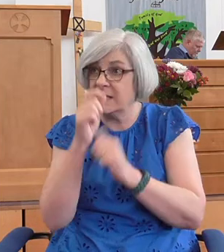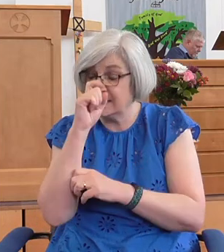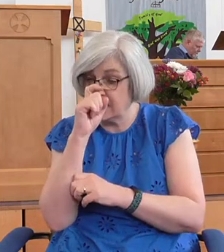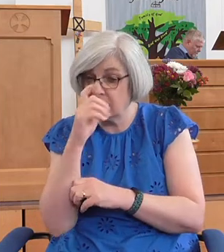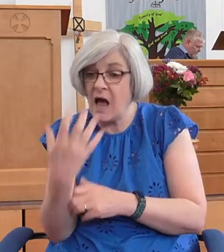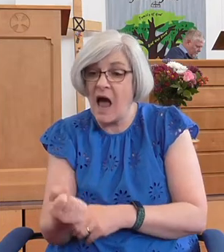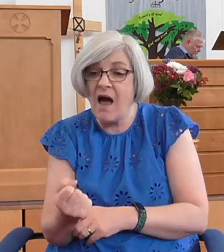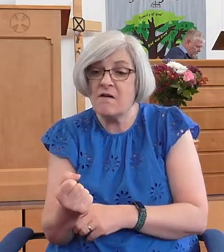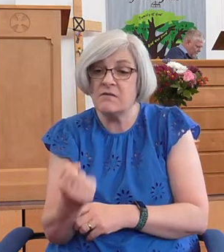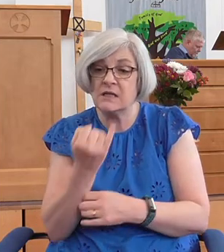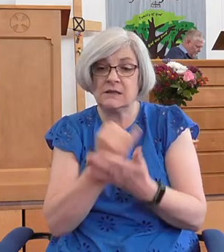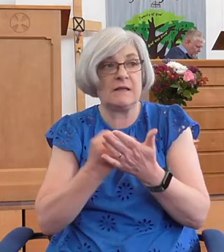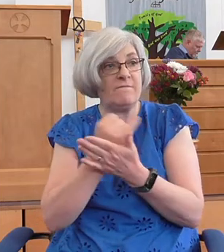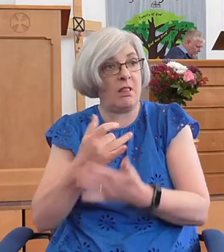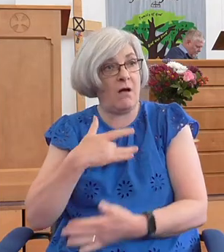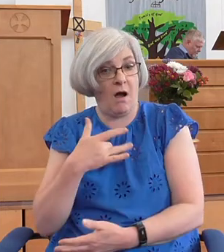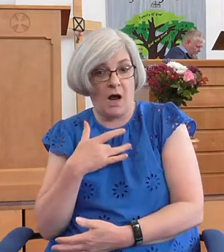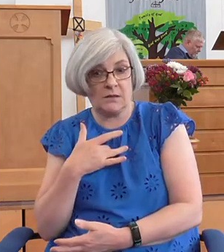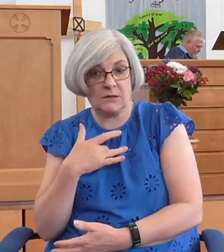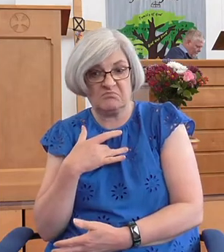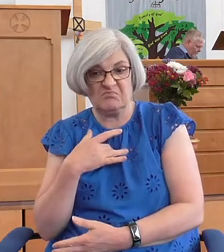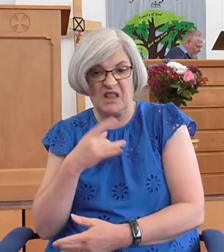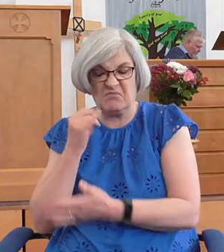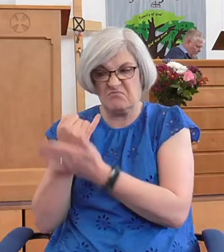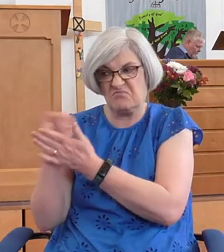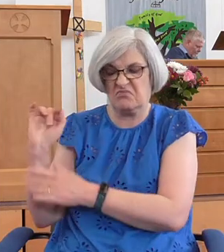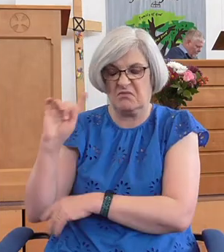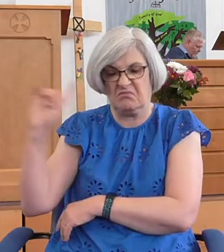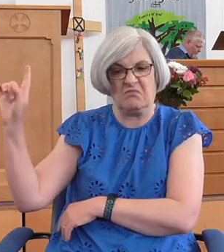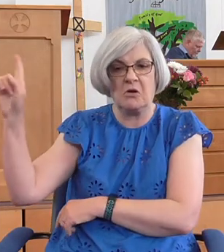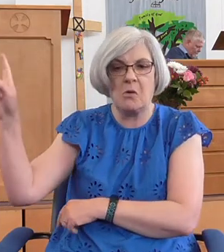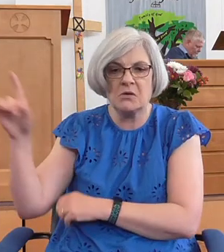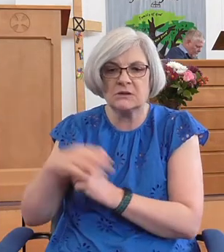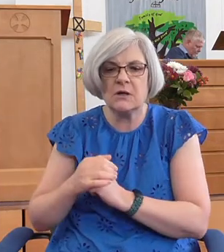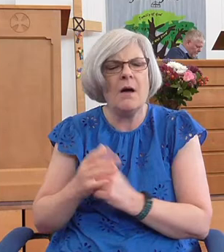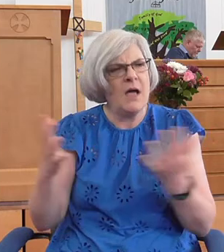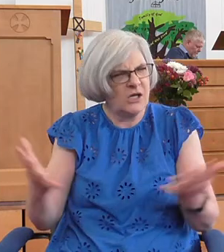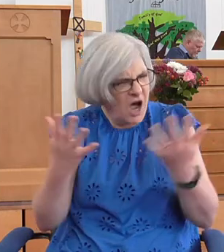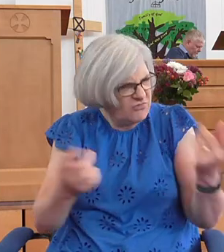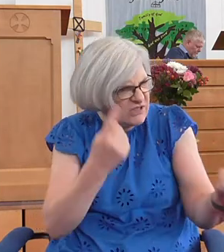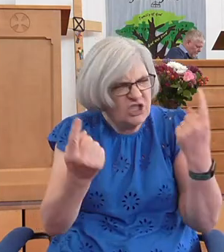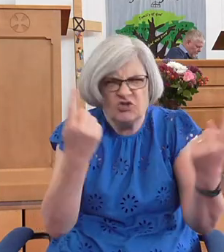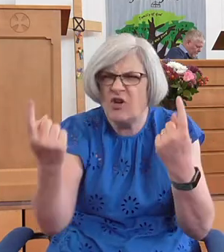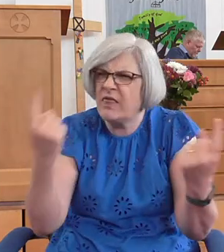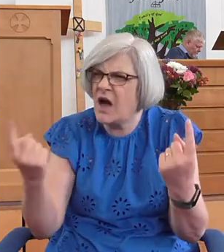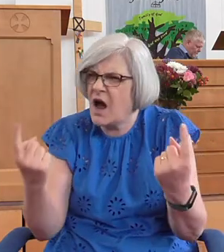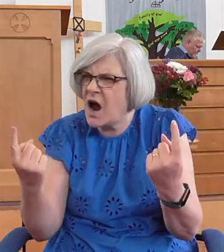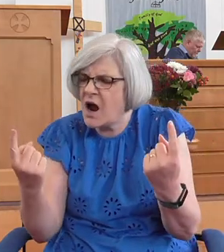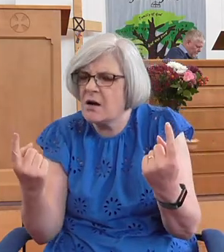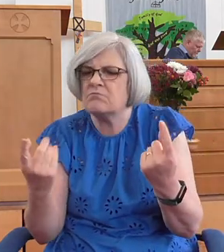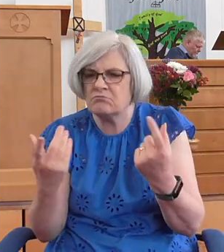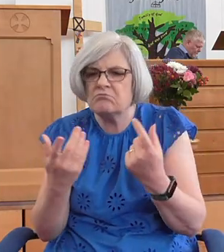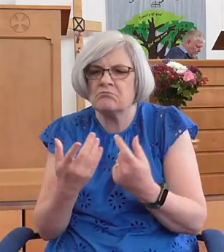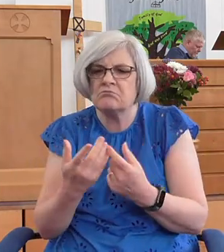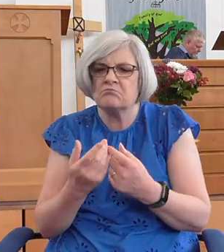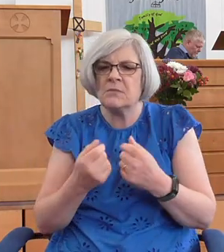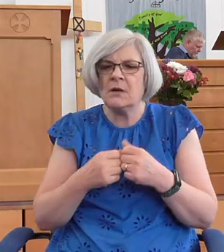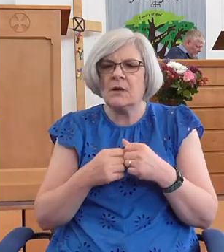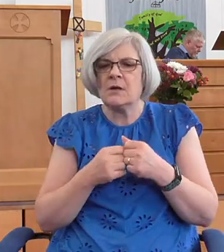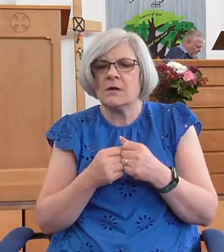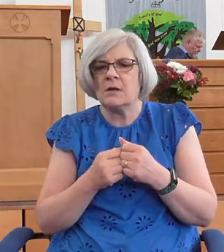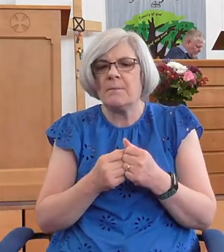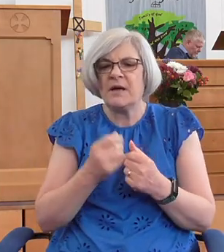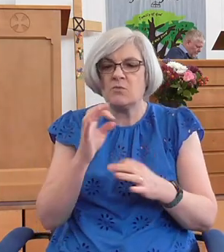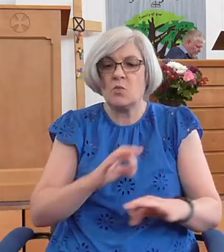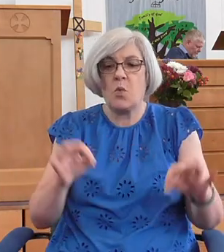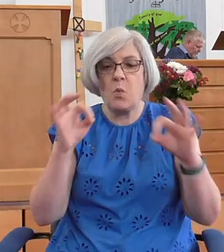God. But encourage one another daily, as long as it is called today, so that none